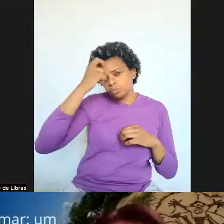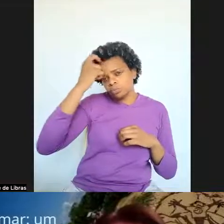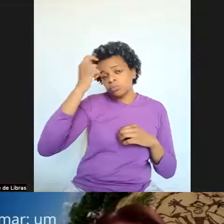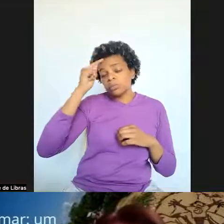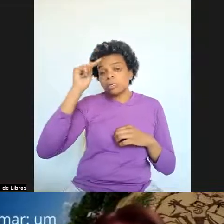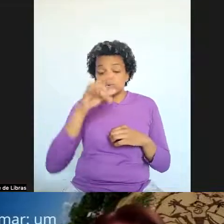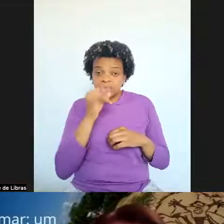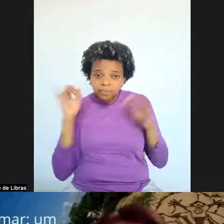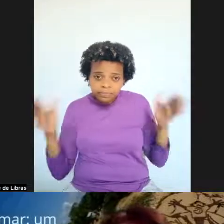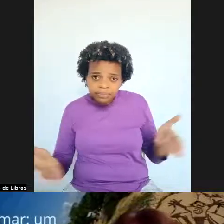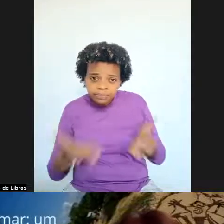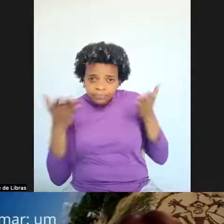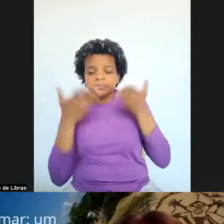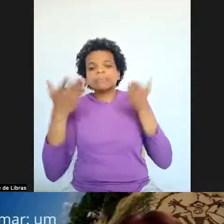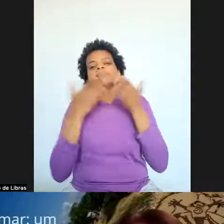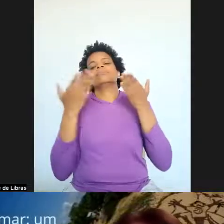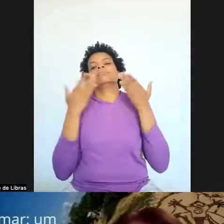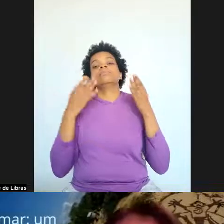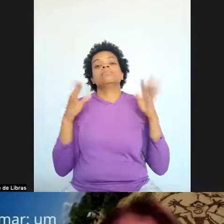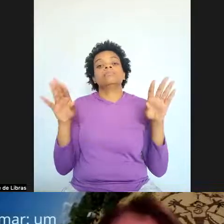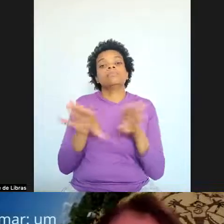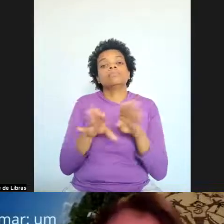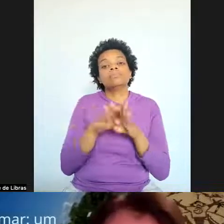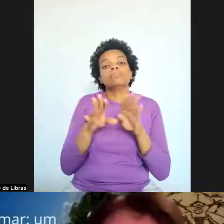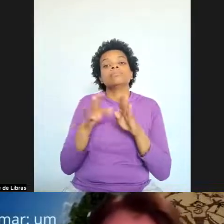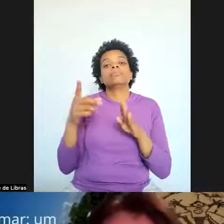topics of that Biomar network. We promote